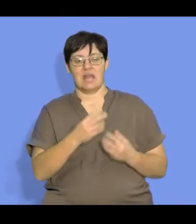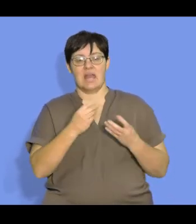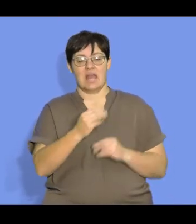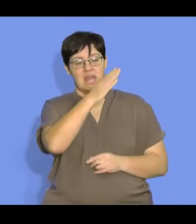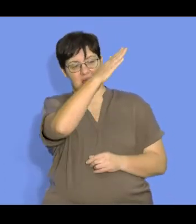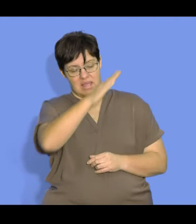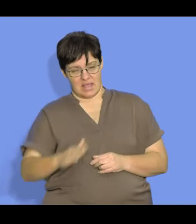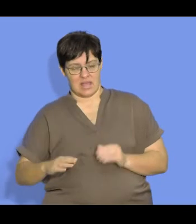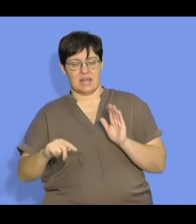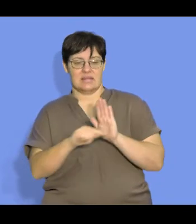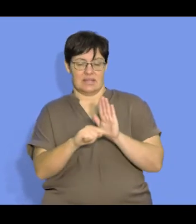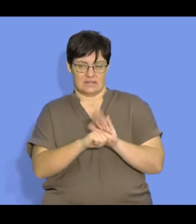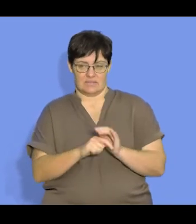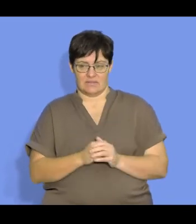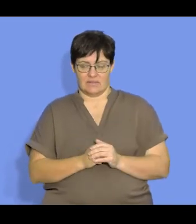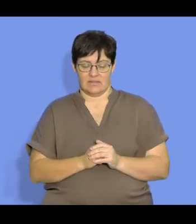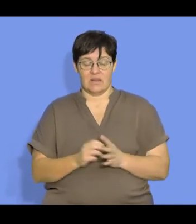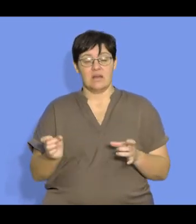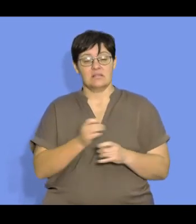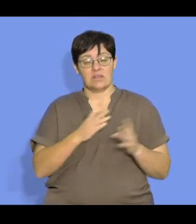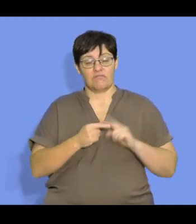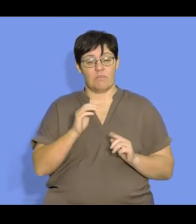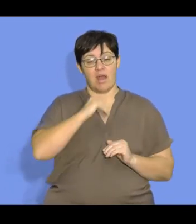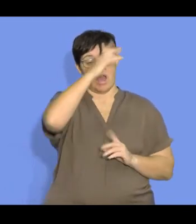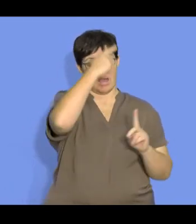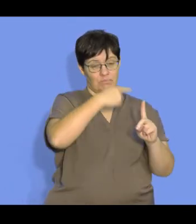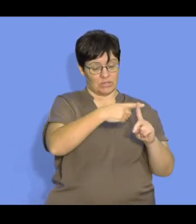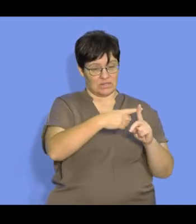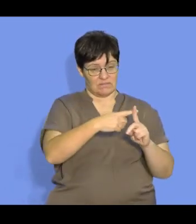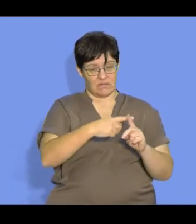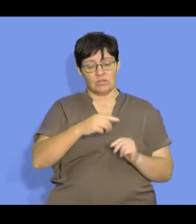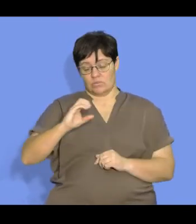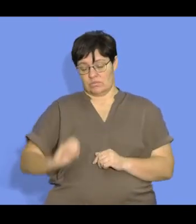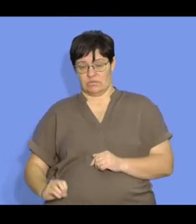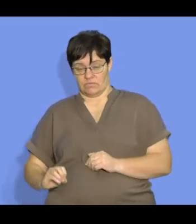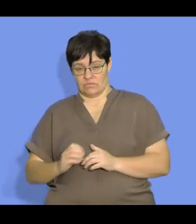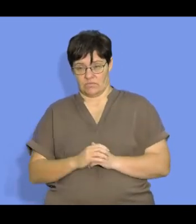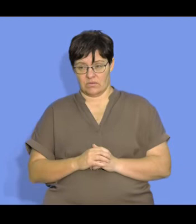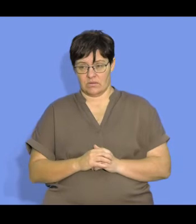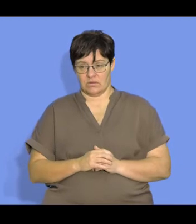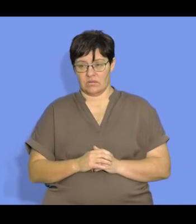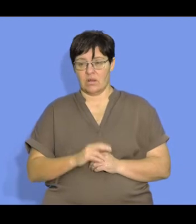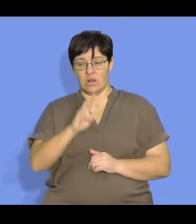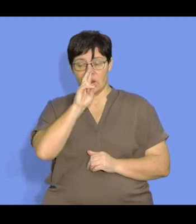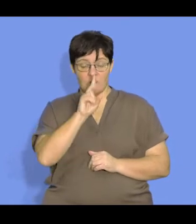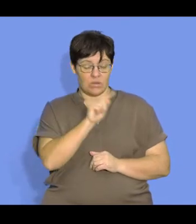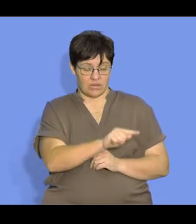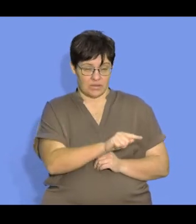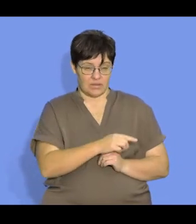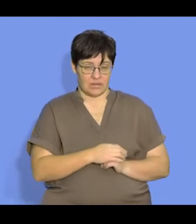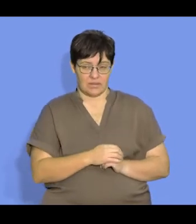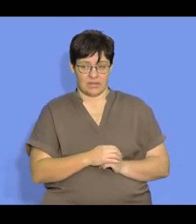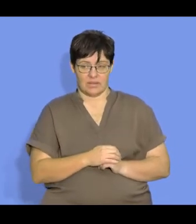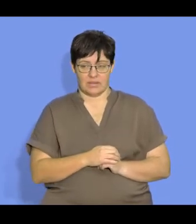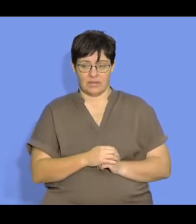see that we have a negative gradient starting from your high positive to your 0. Just look at the